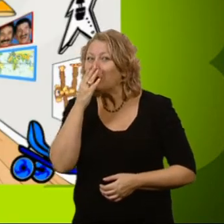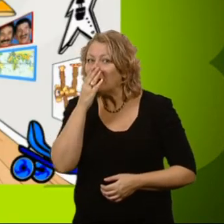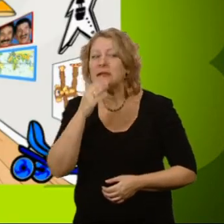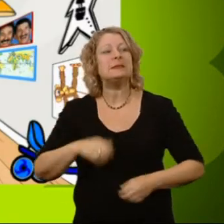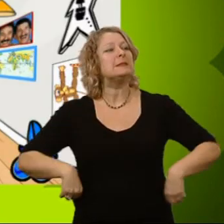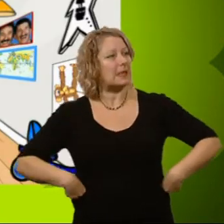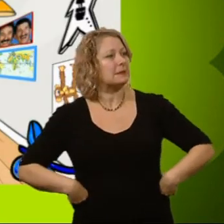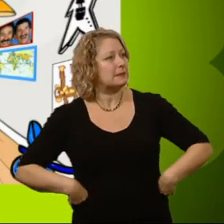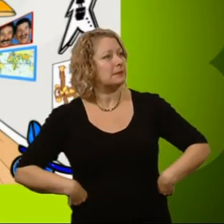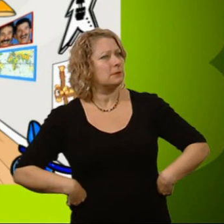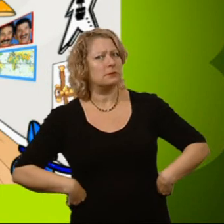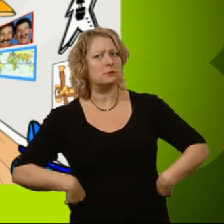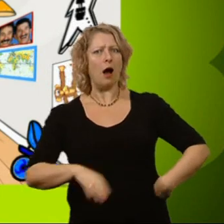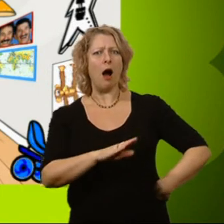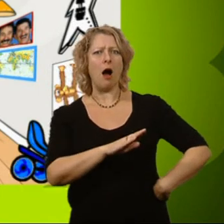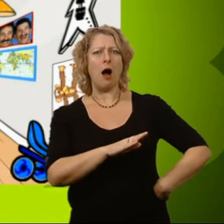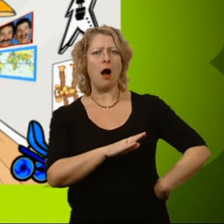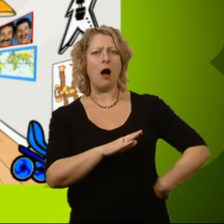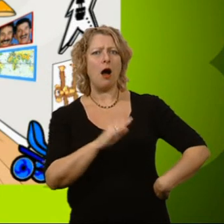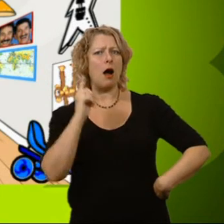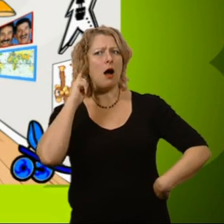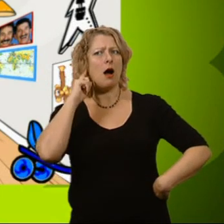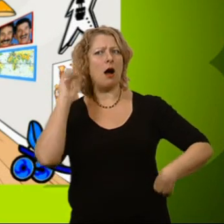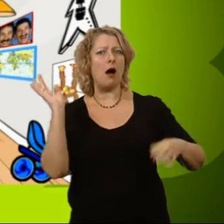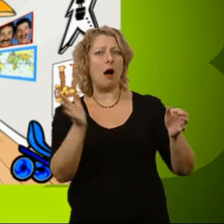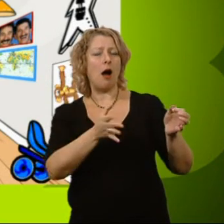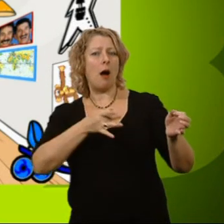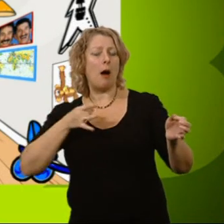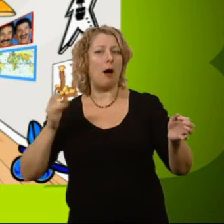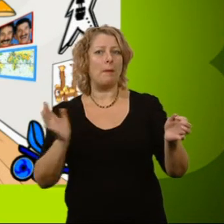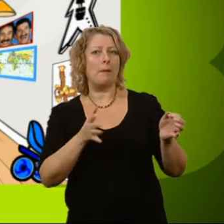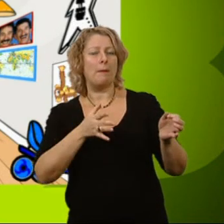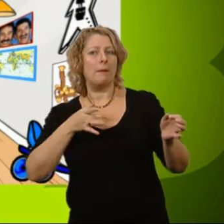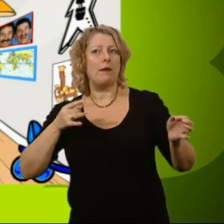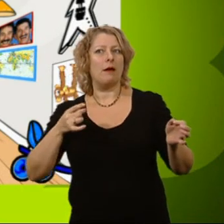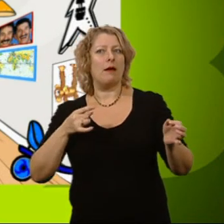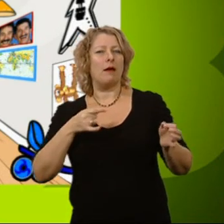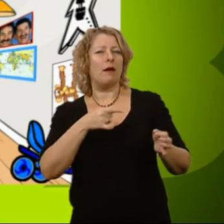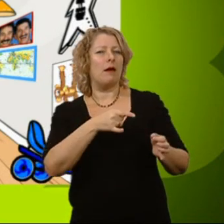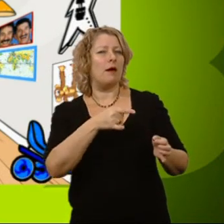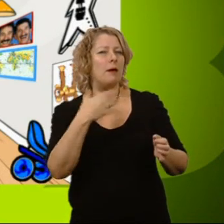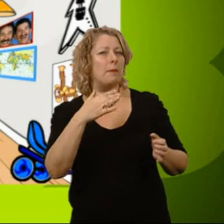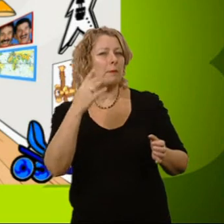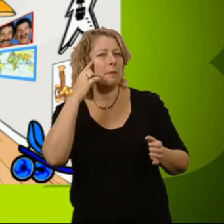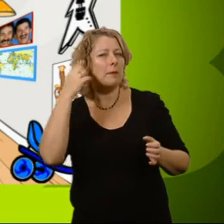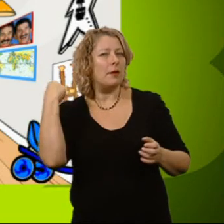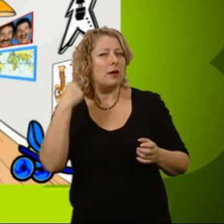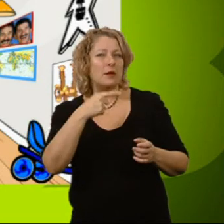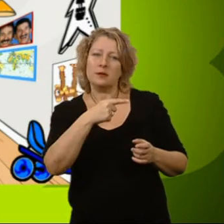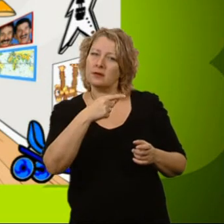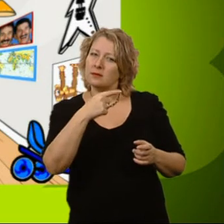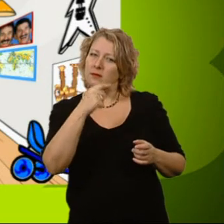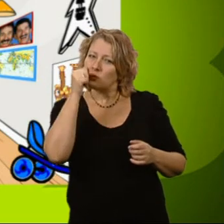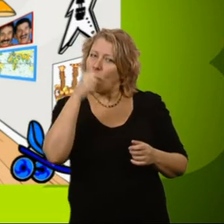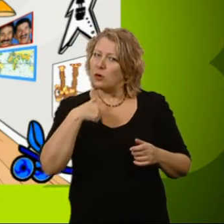was. Wait a minute. I heard a trilling harp. Was that a flashback? Because you know how I feel about dream